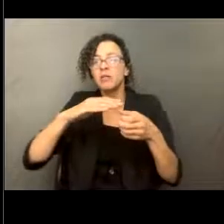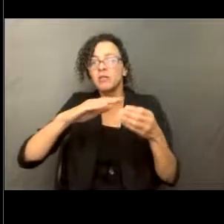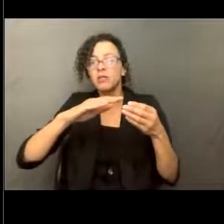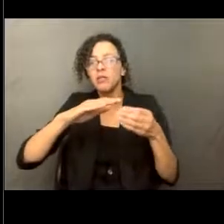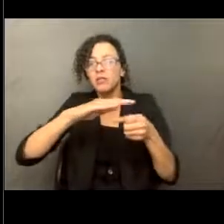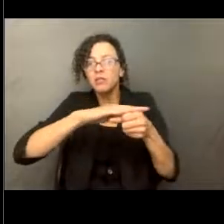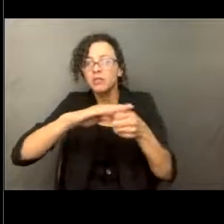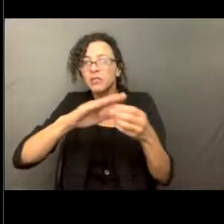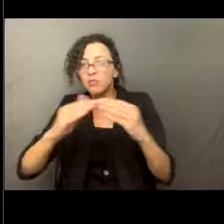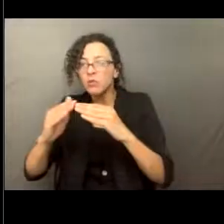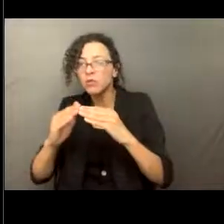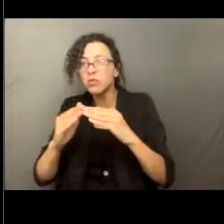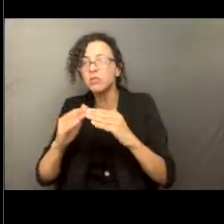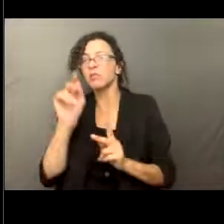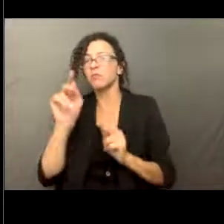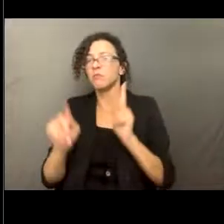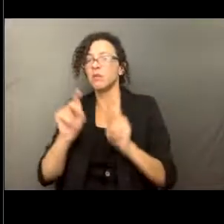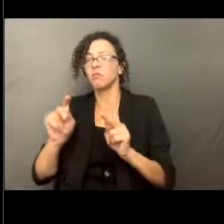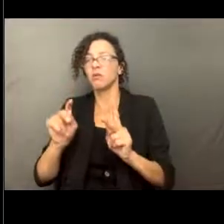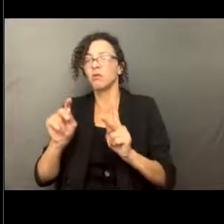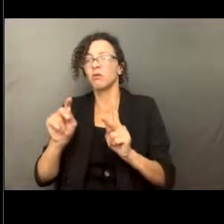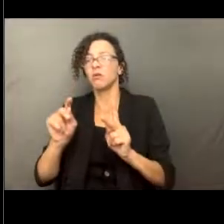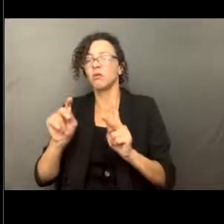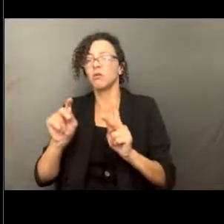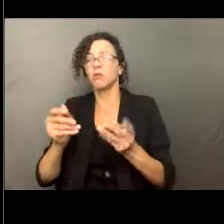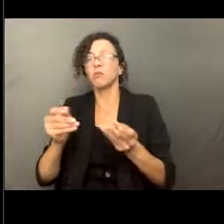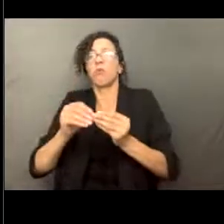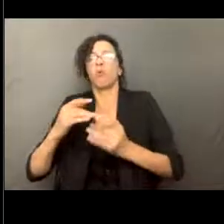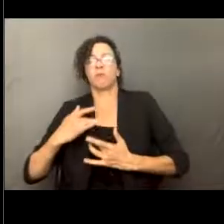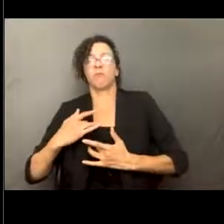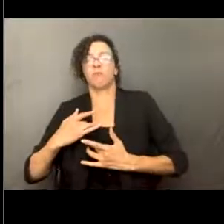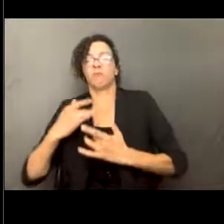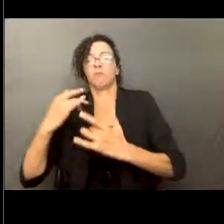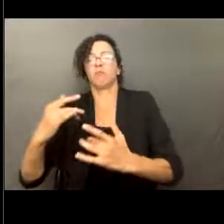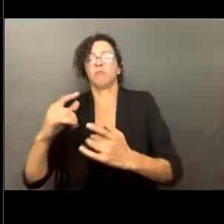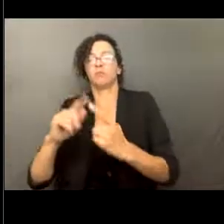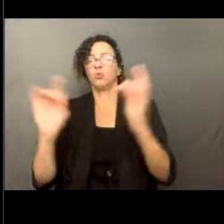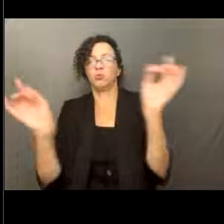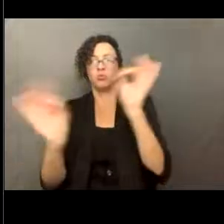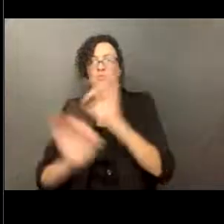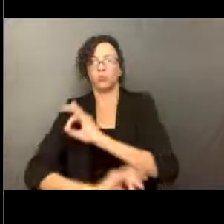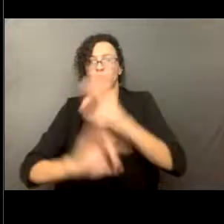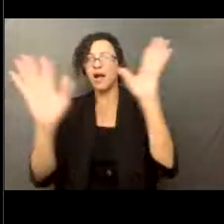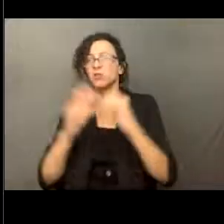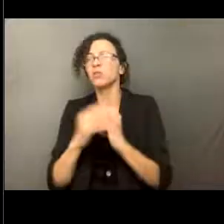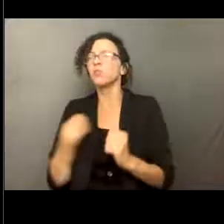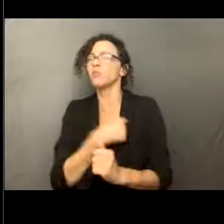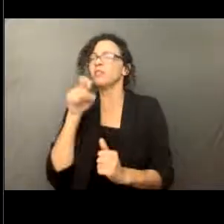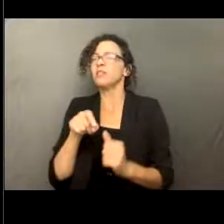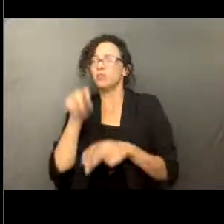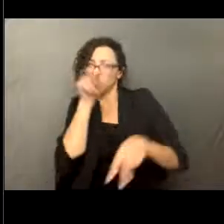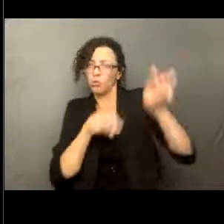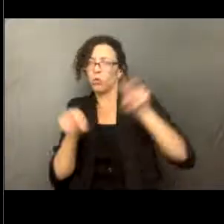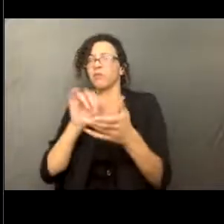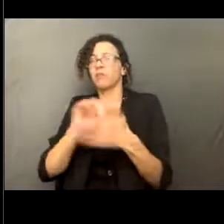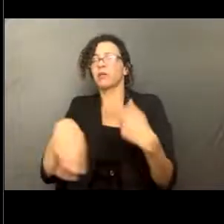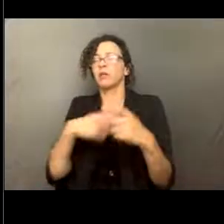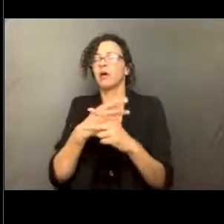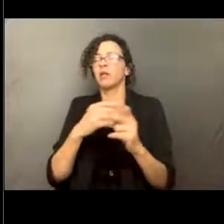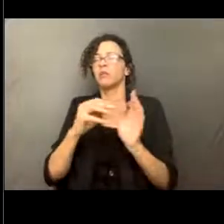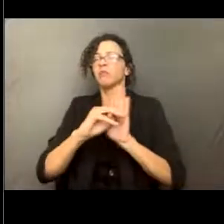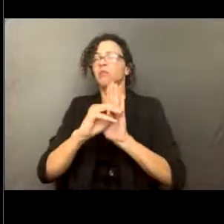to a more sustainable model? So I just really appreciate how those kinds of concerns were able to come to light in